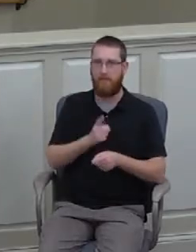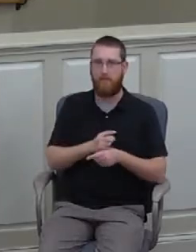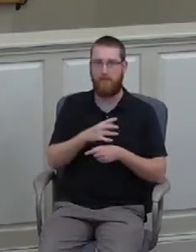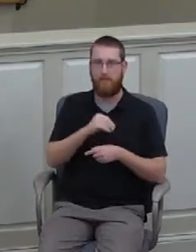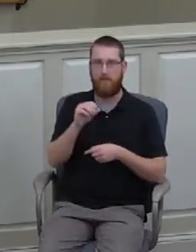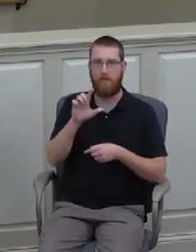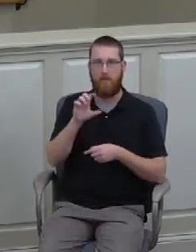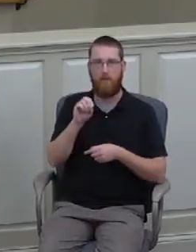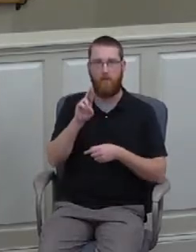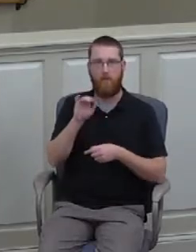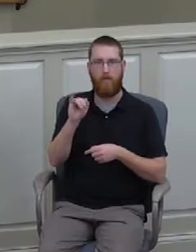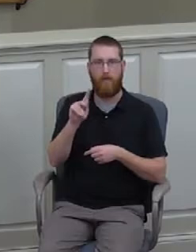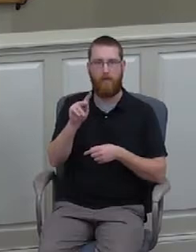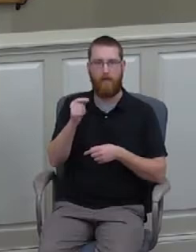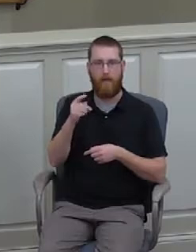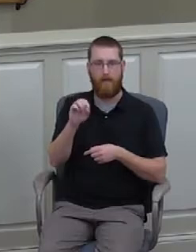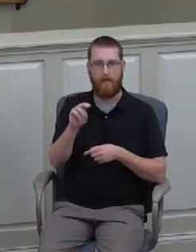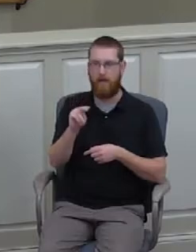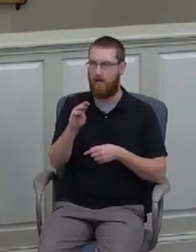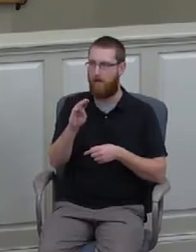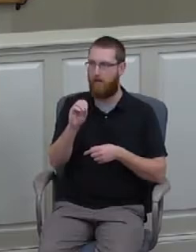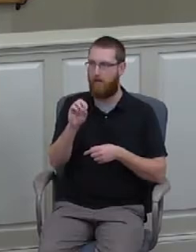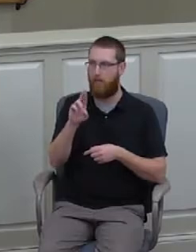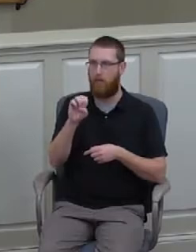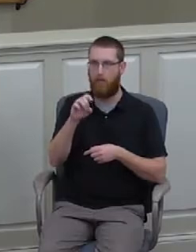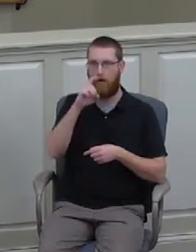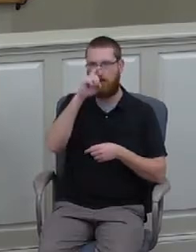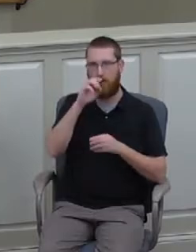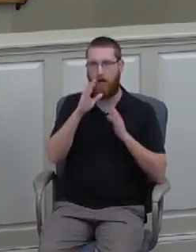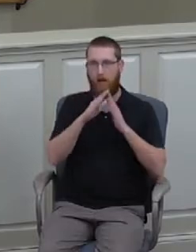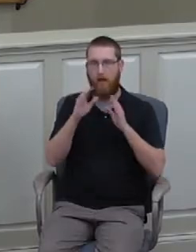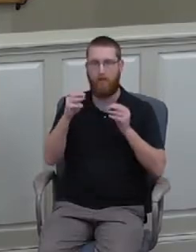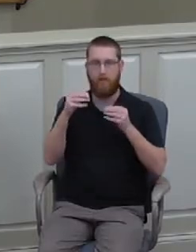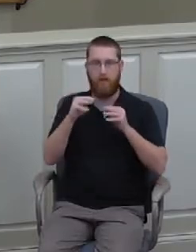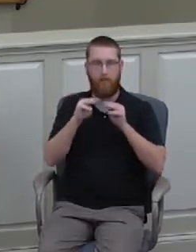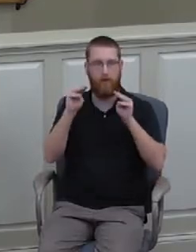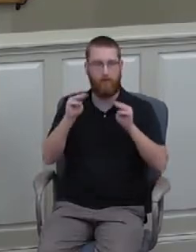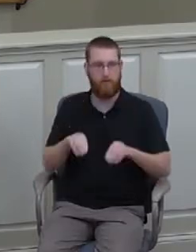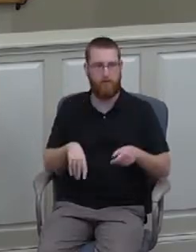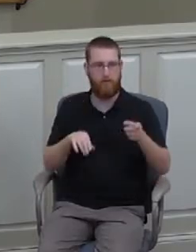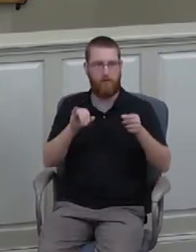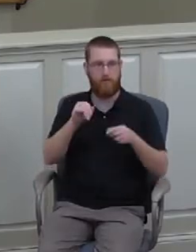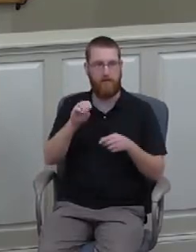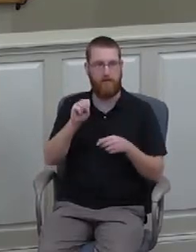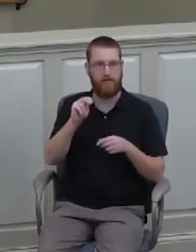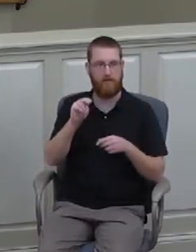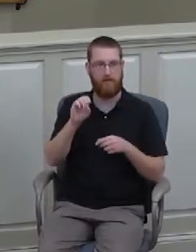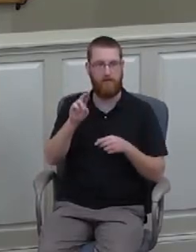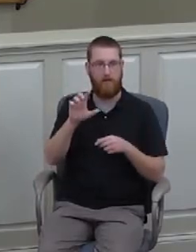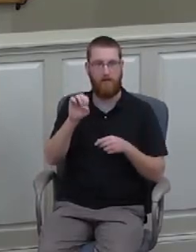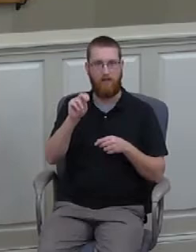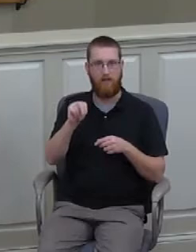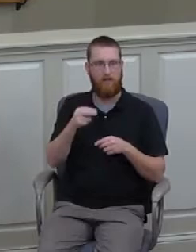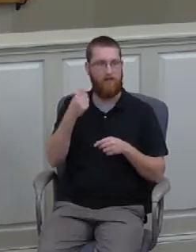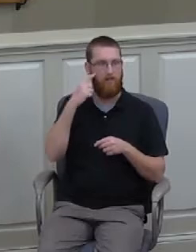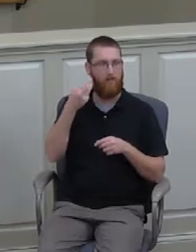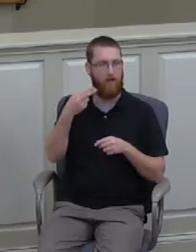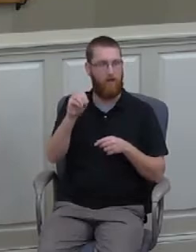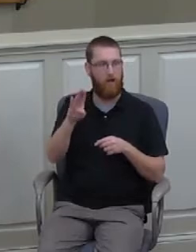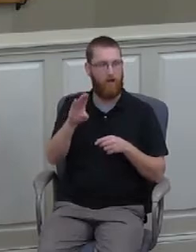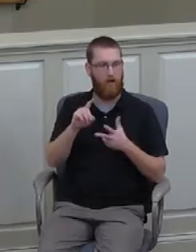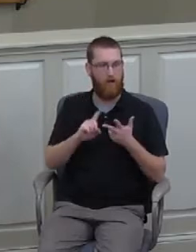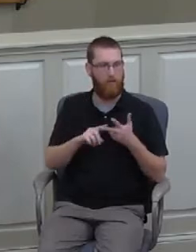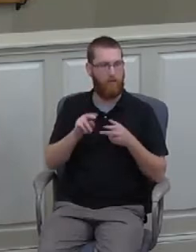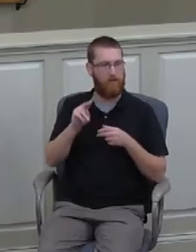Lori Kagan-Moore. We all know her at the Dollhouse Museum, and then we have Jason Cullen back there. He's not coming up, but he's at the Hub. Nikki with the